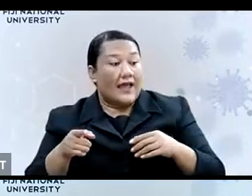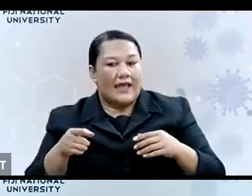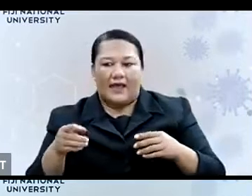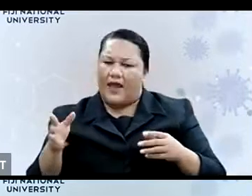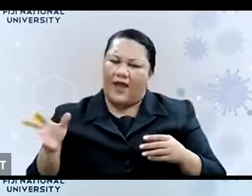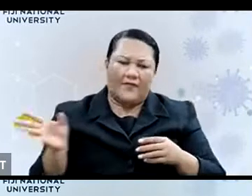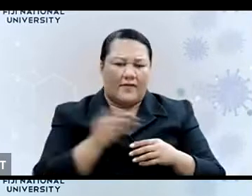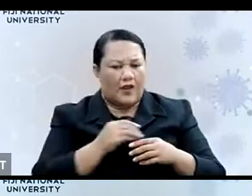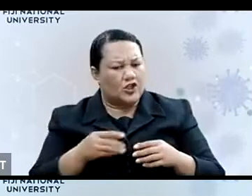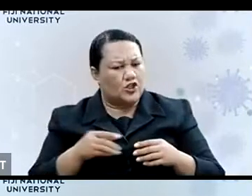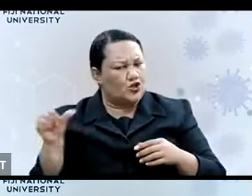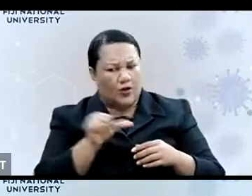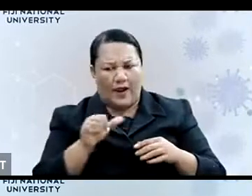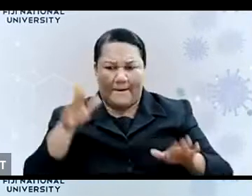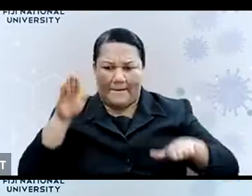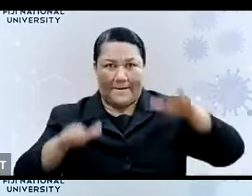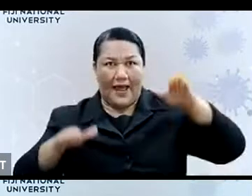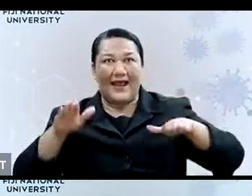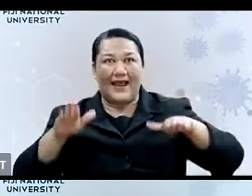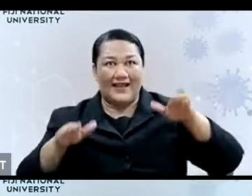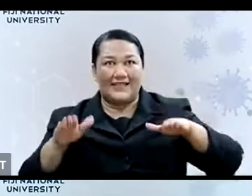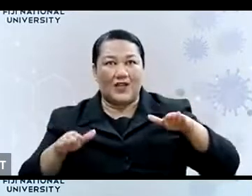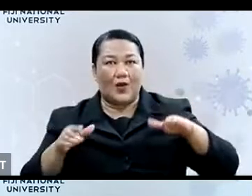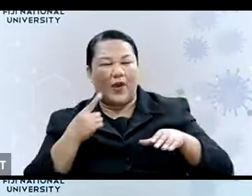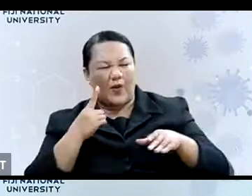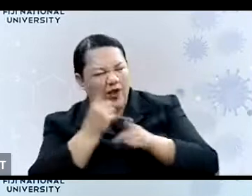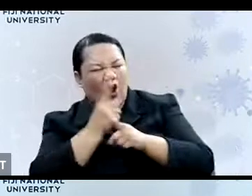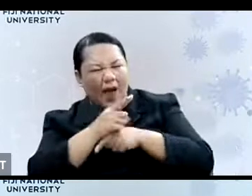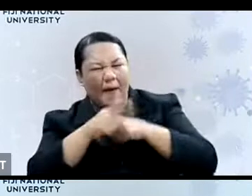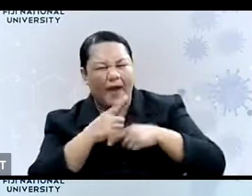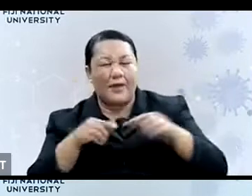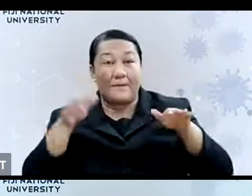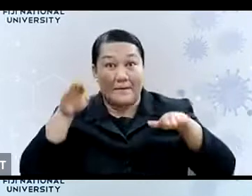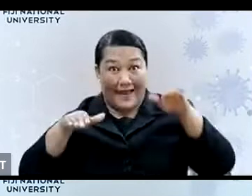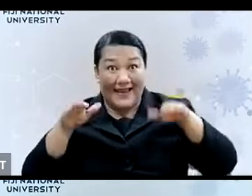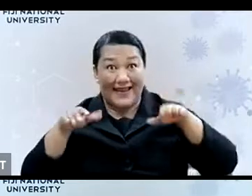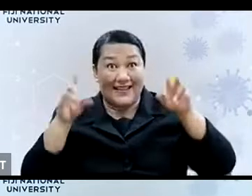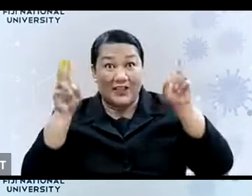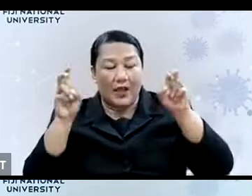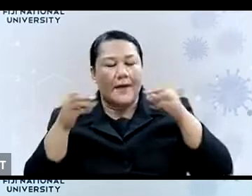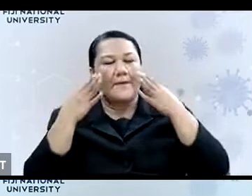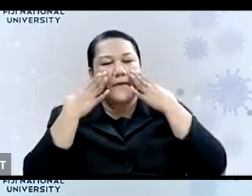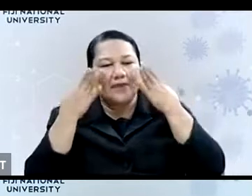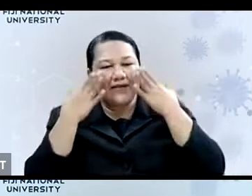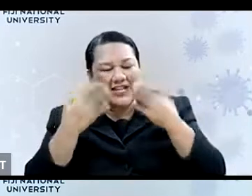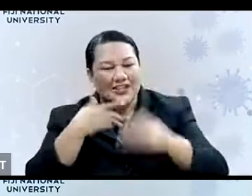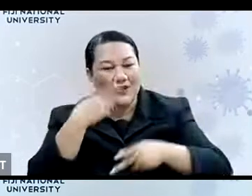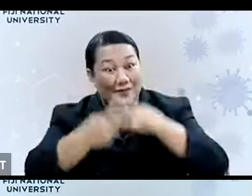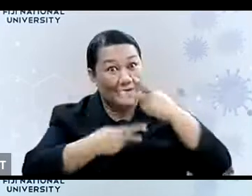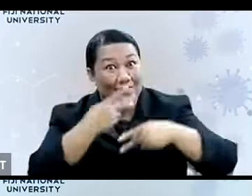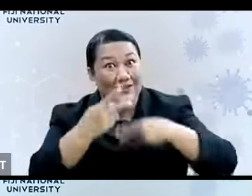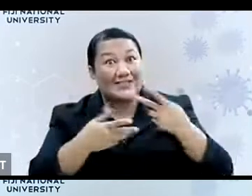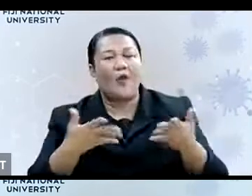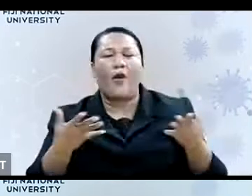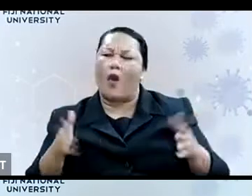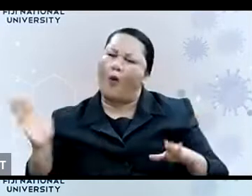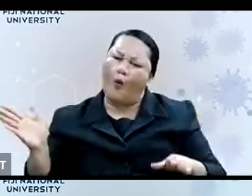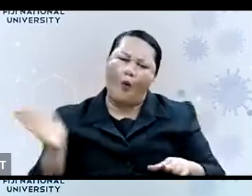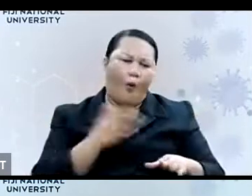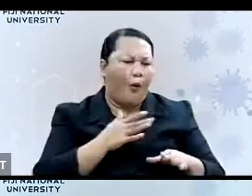And when you talk about striking of balance, you're talking about an appreciation process where all parties need